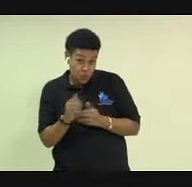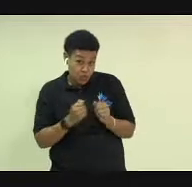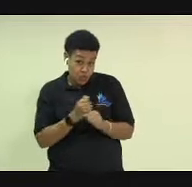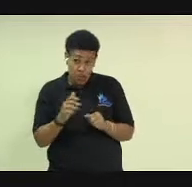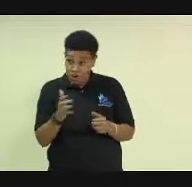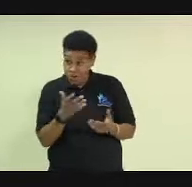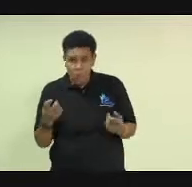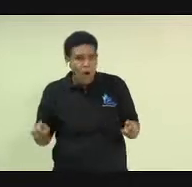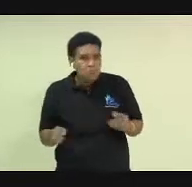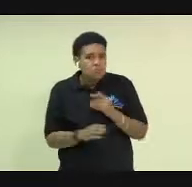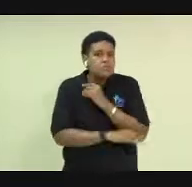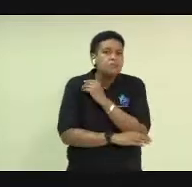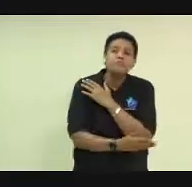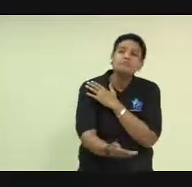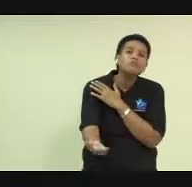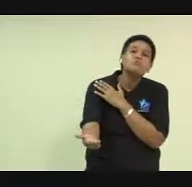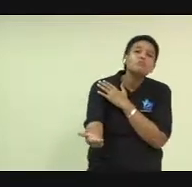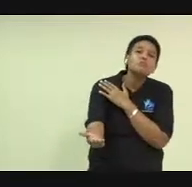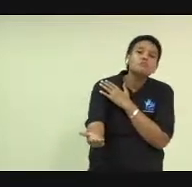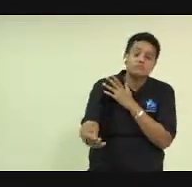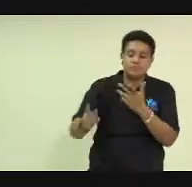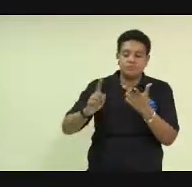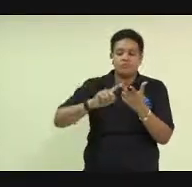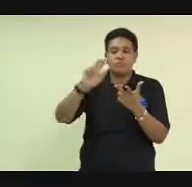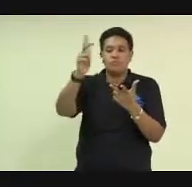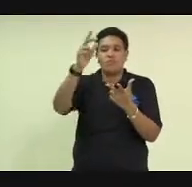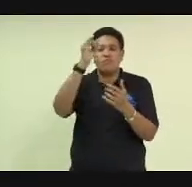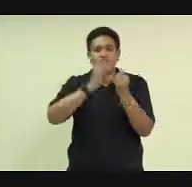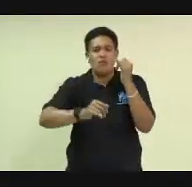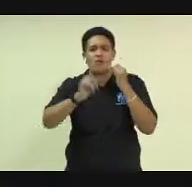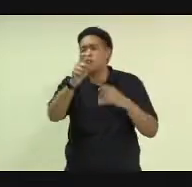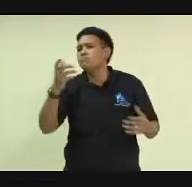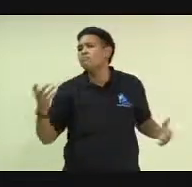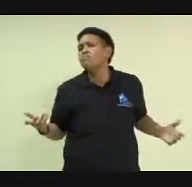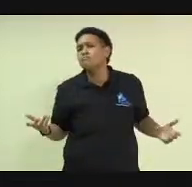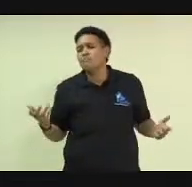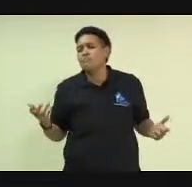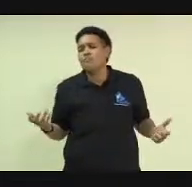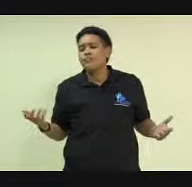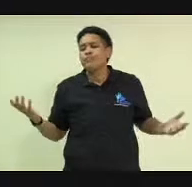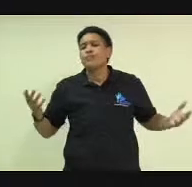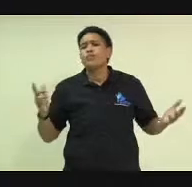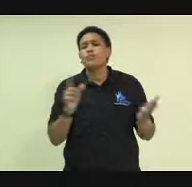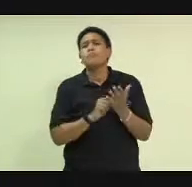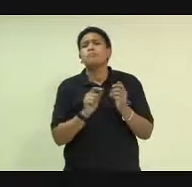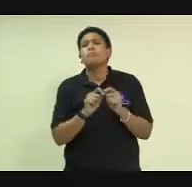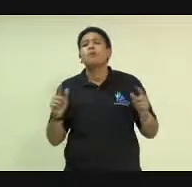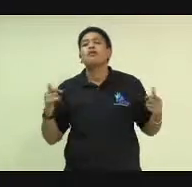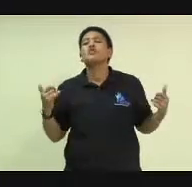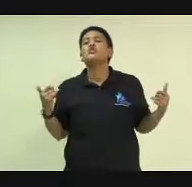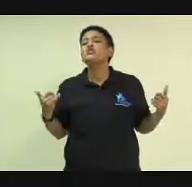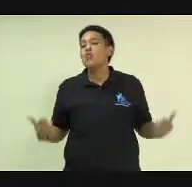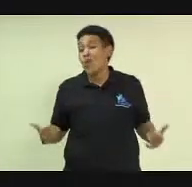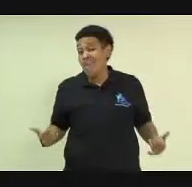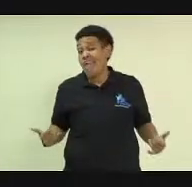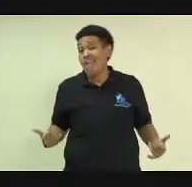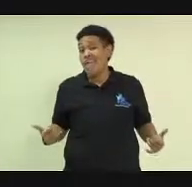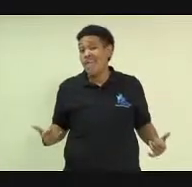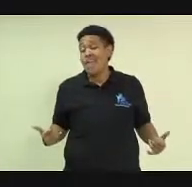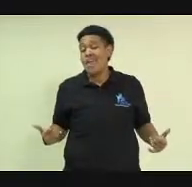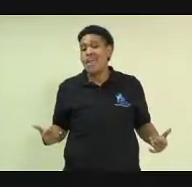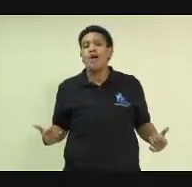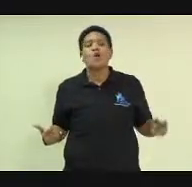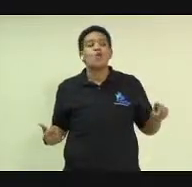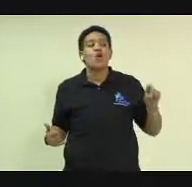and final question has to do with what was published today, where